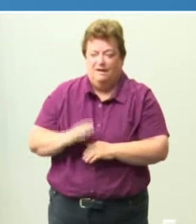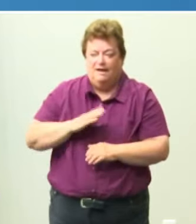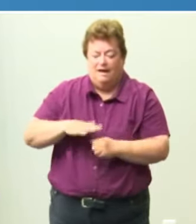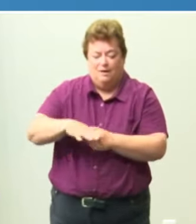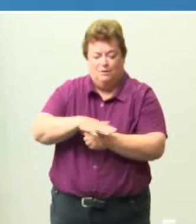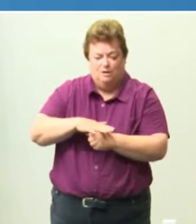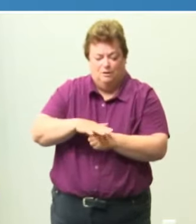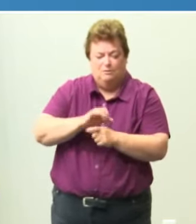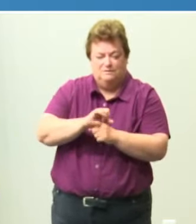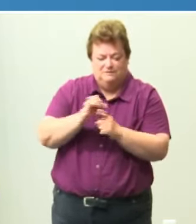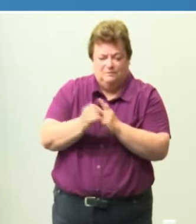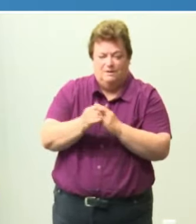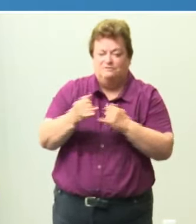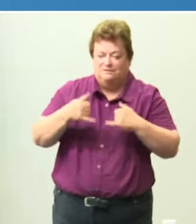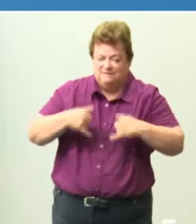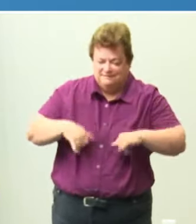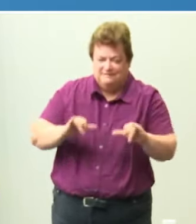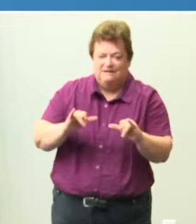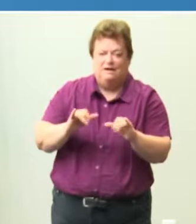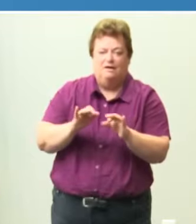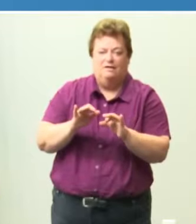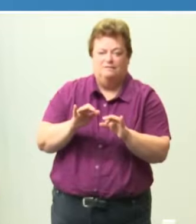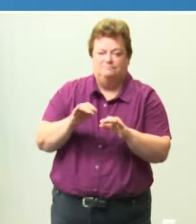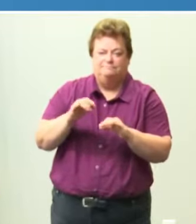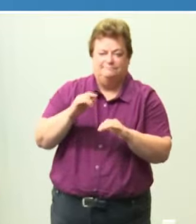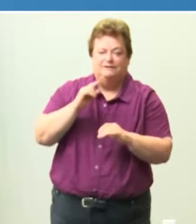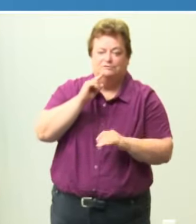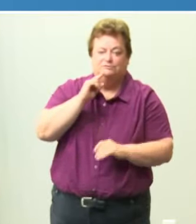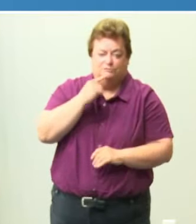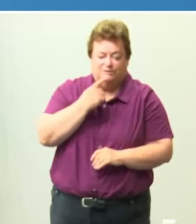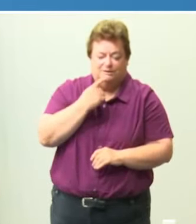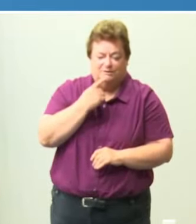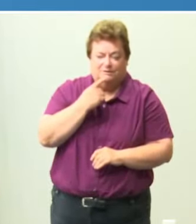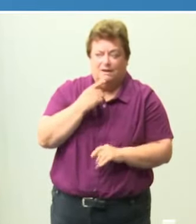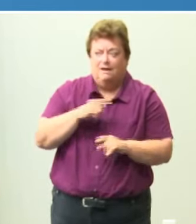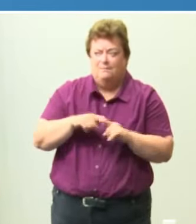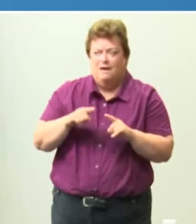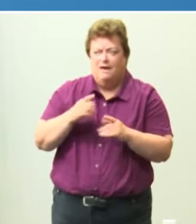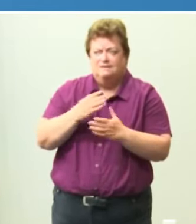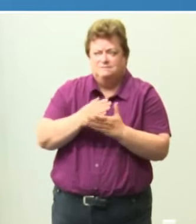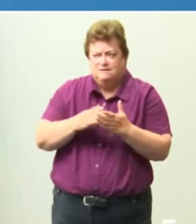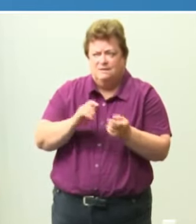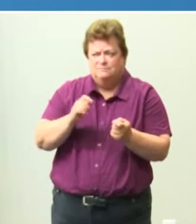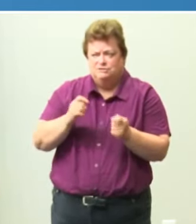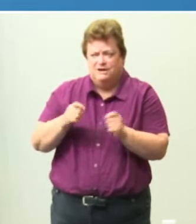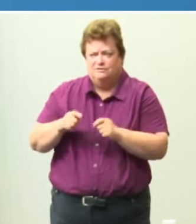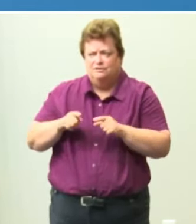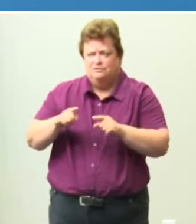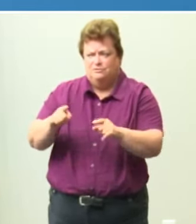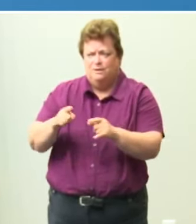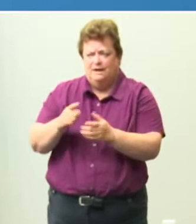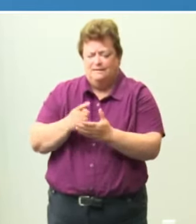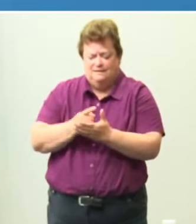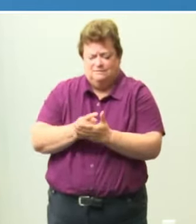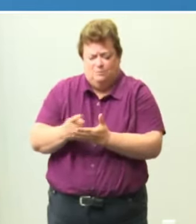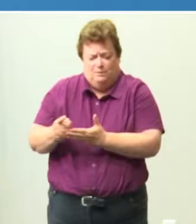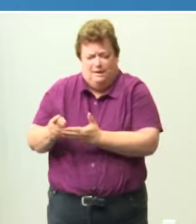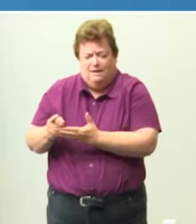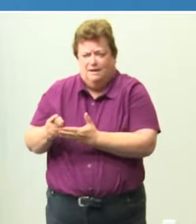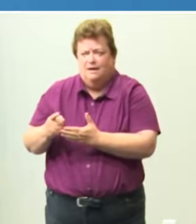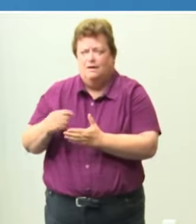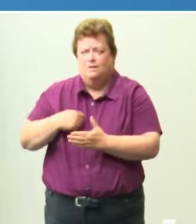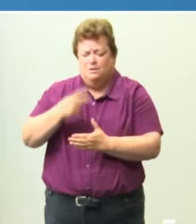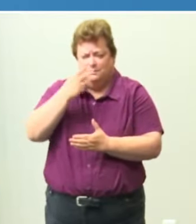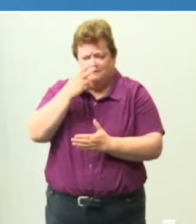situation remains critical, but there has been some change over the last week. We've seen cases start to level off, which